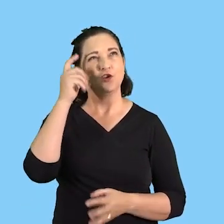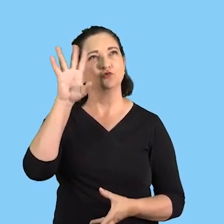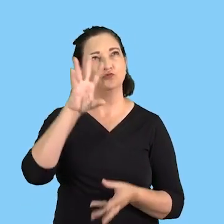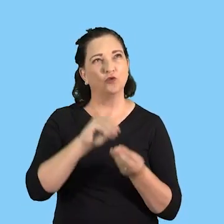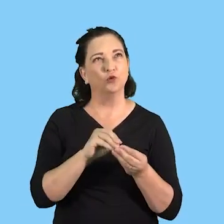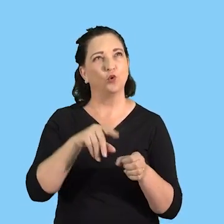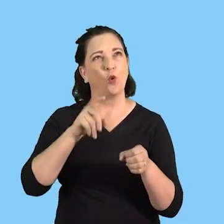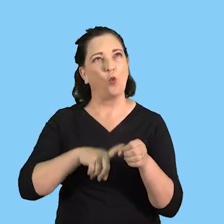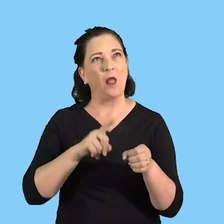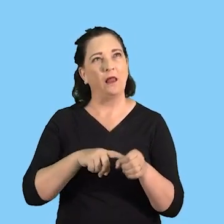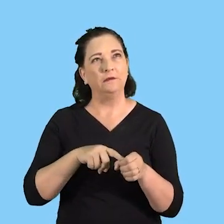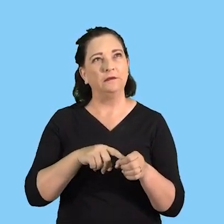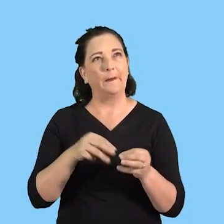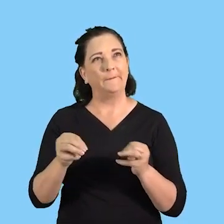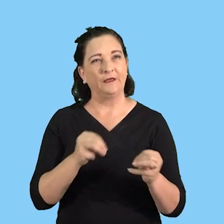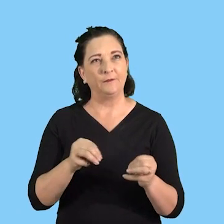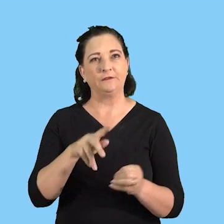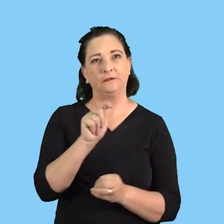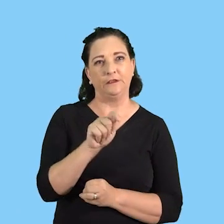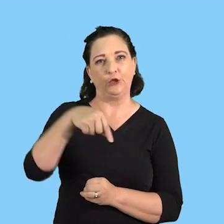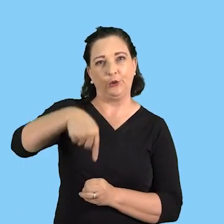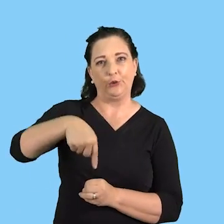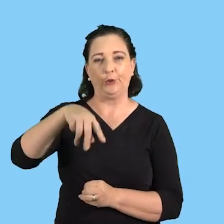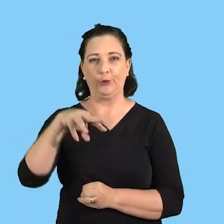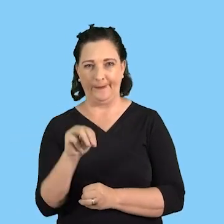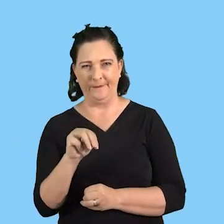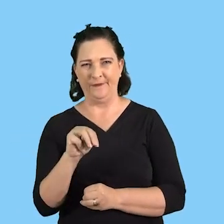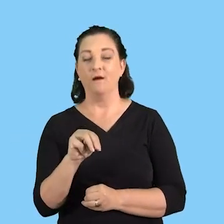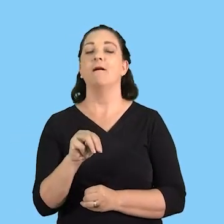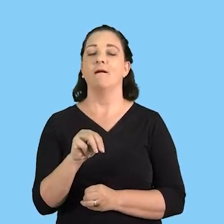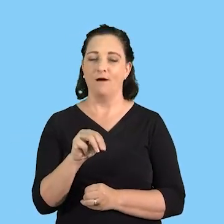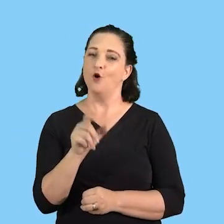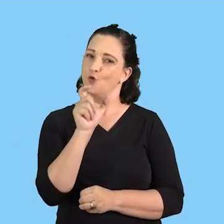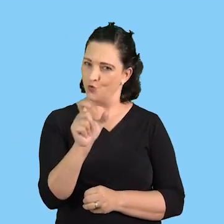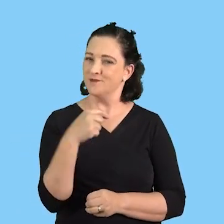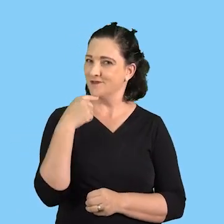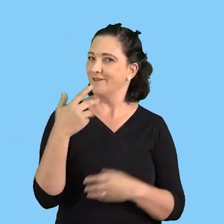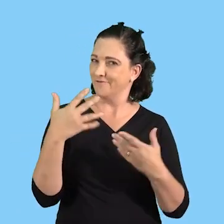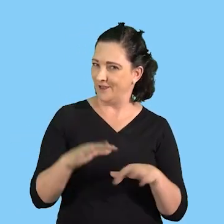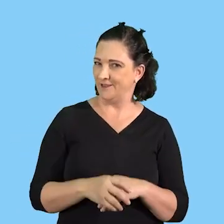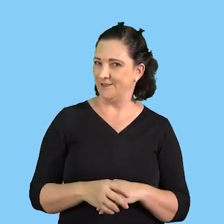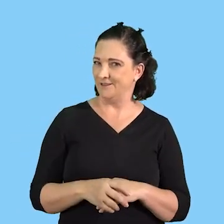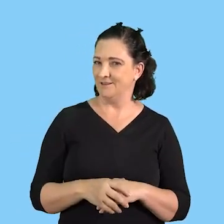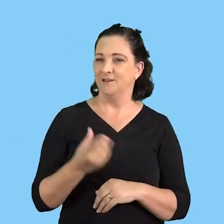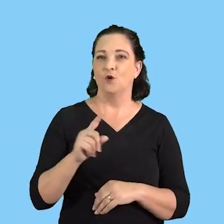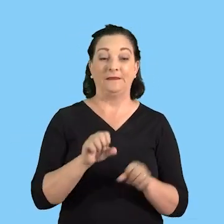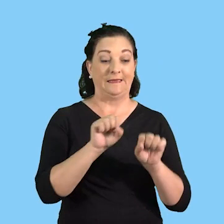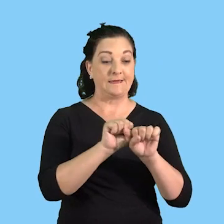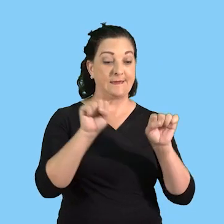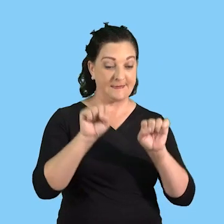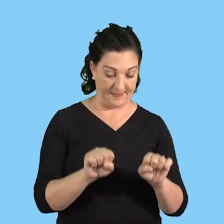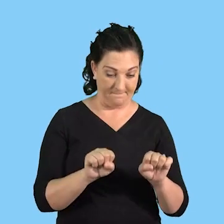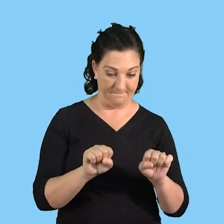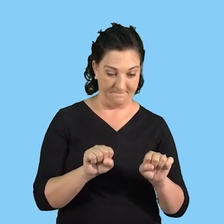total quality management? Now the word says it all, grade 11s. It is an integrated